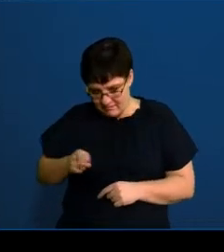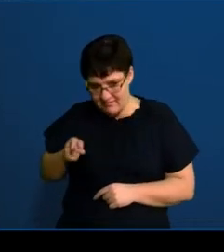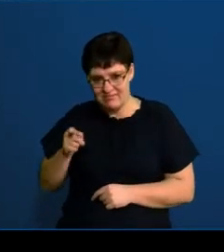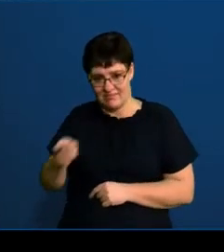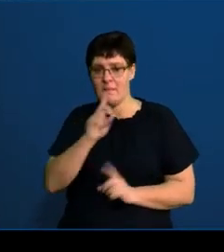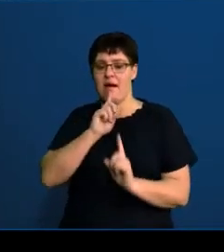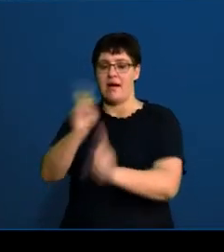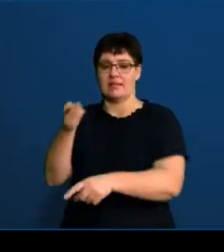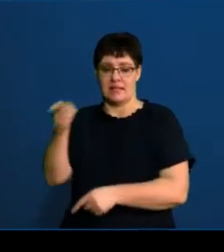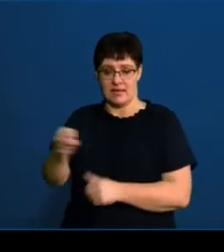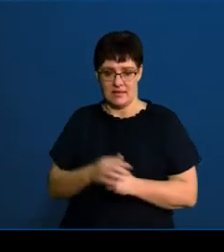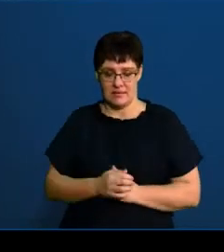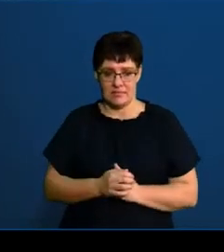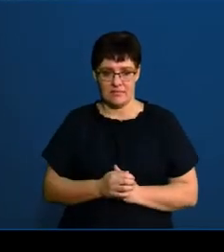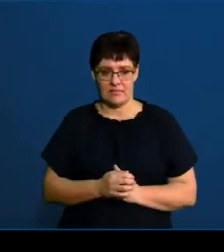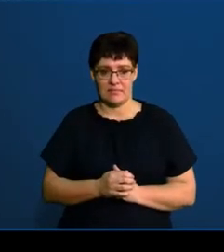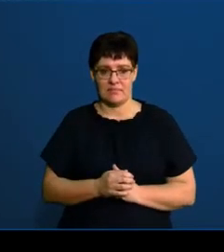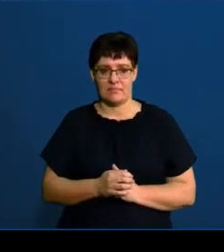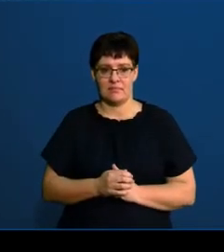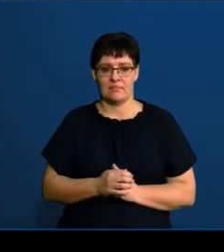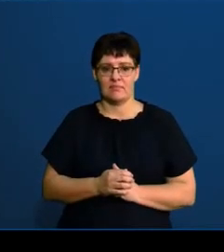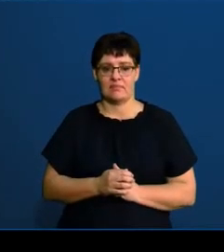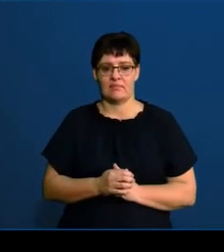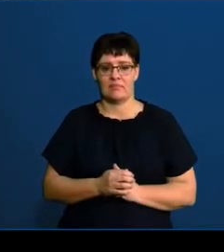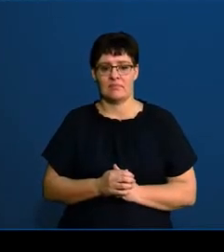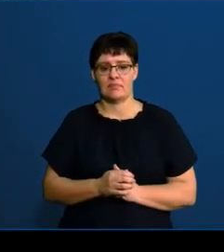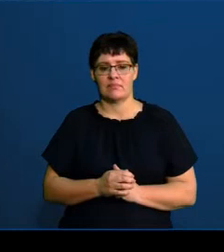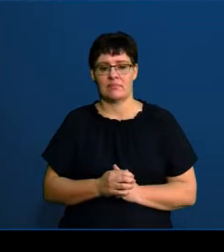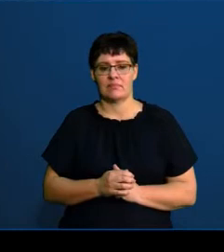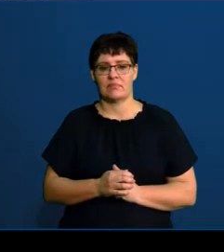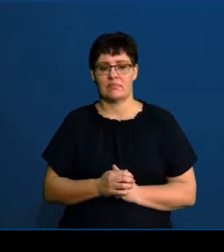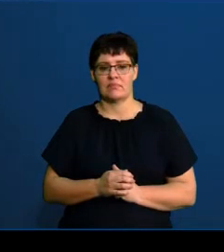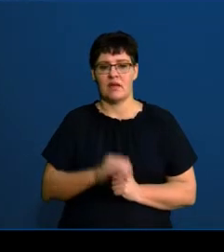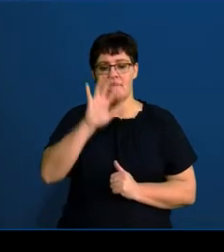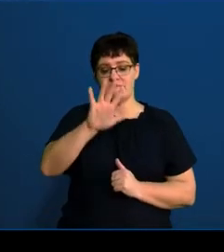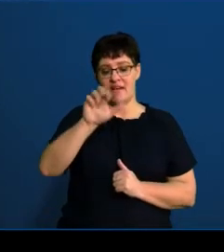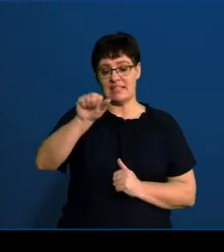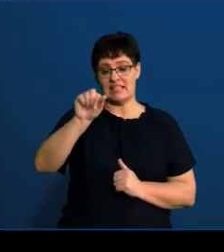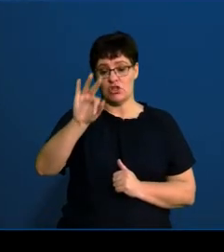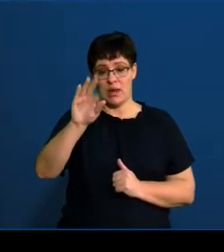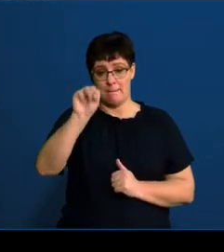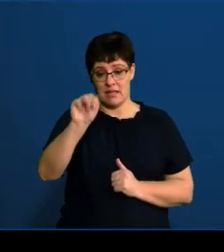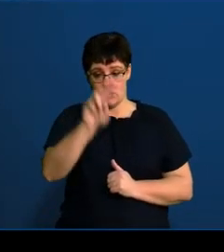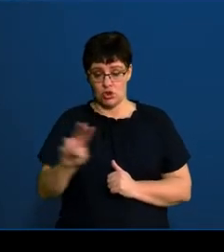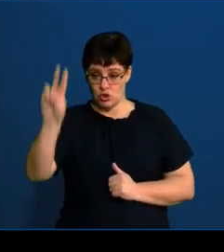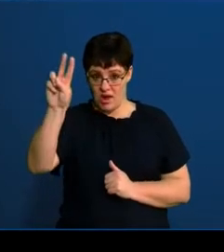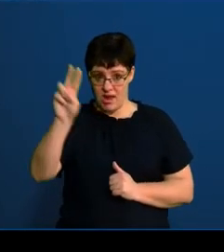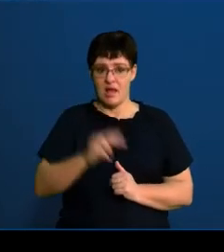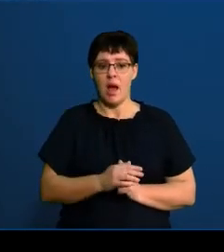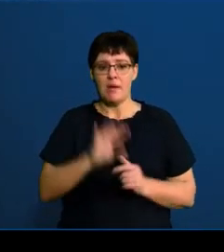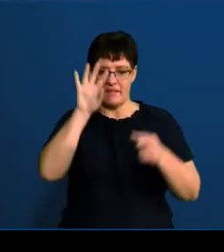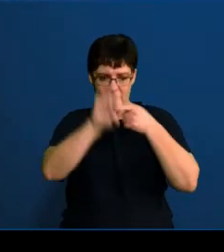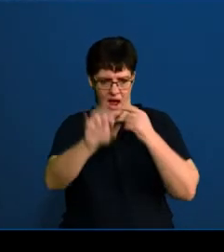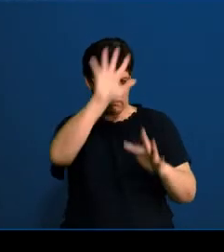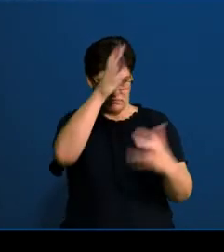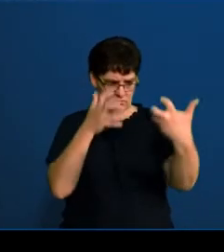question. Let's go back to our question. Right. So 563 meters squared. I need to find where it